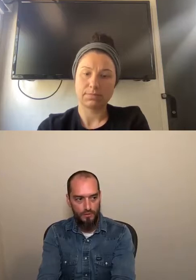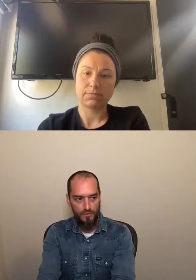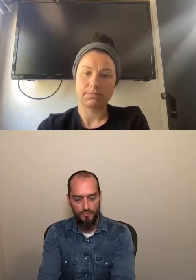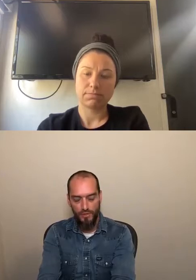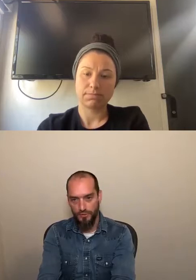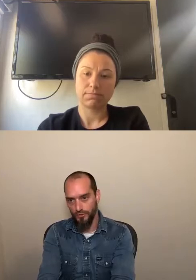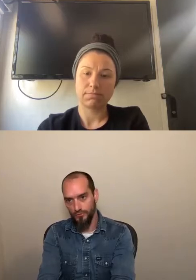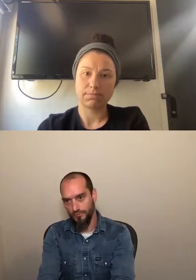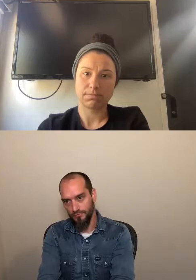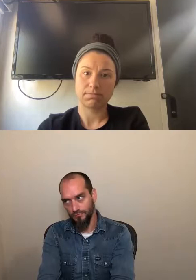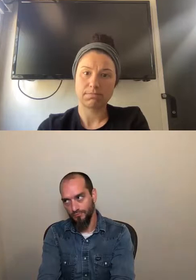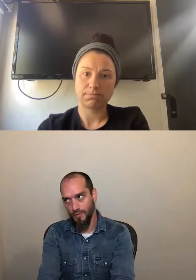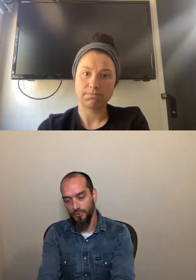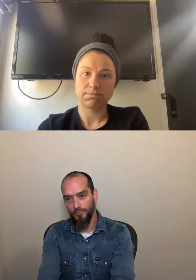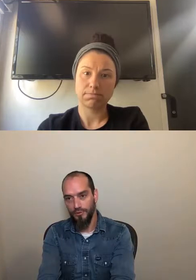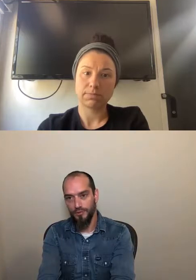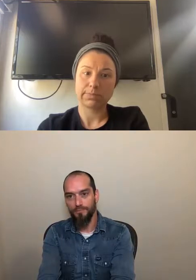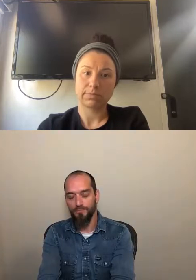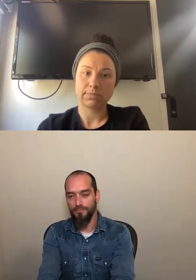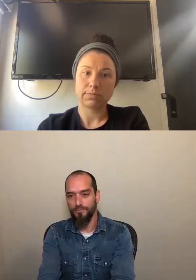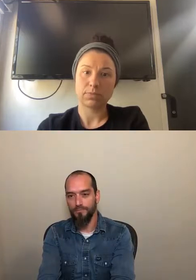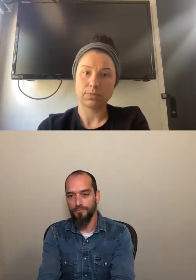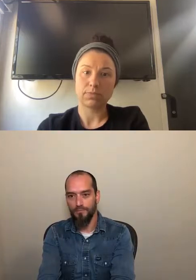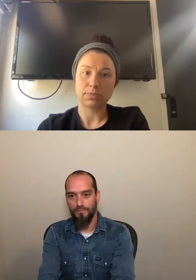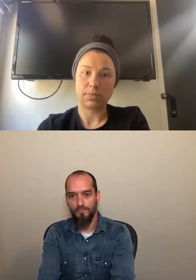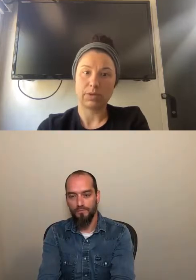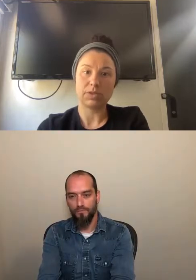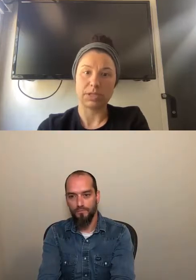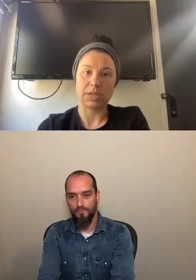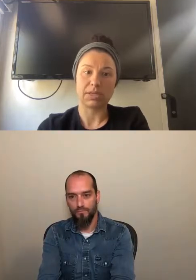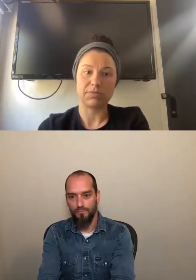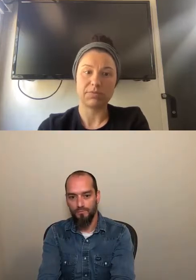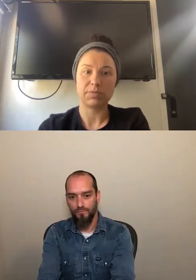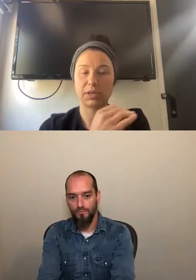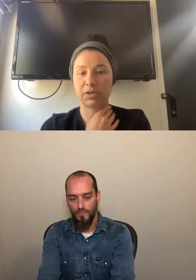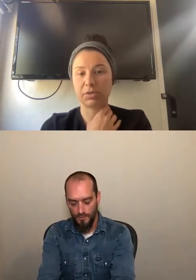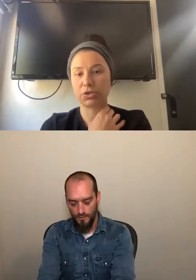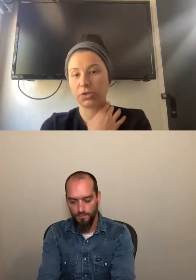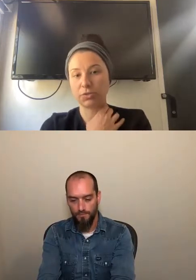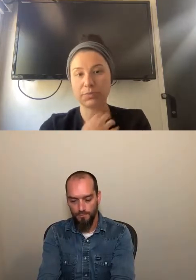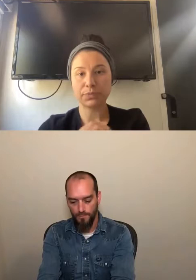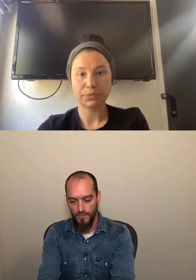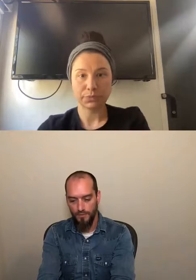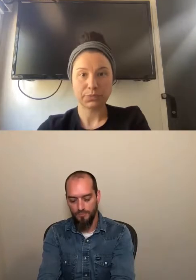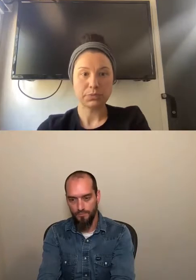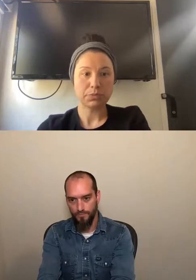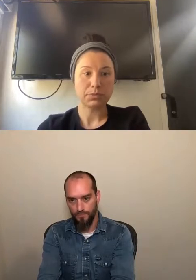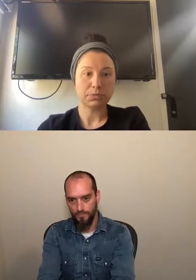So I don't know if I answered you appropriately. You did. Thank you. Thank you very much, Josh. Okay.